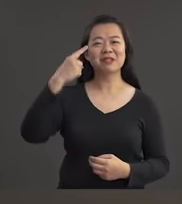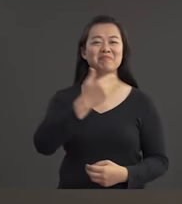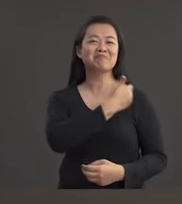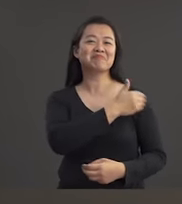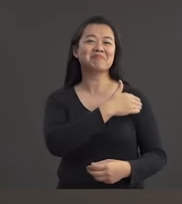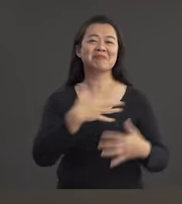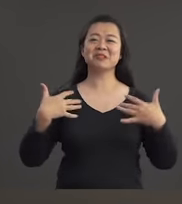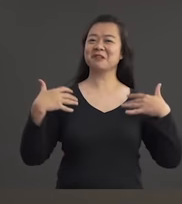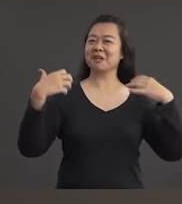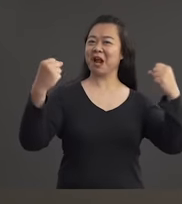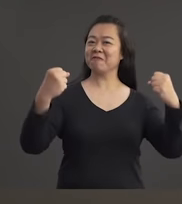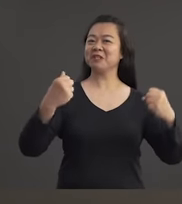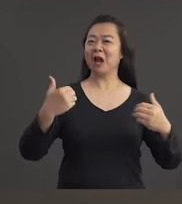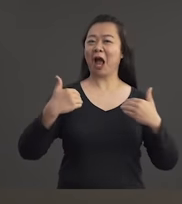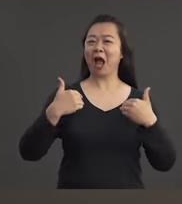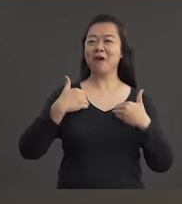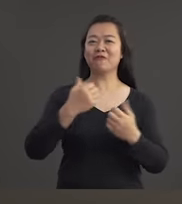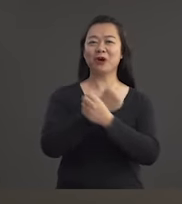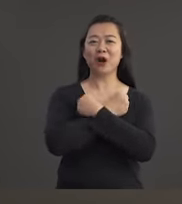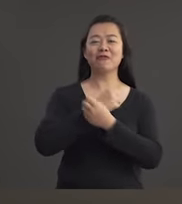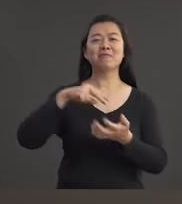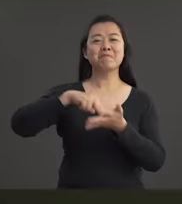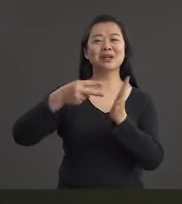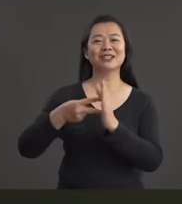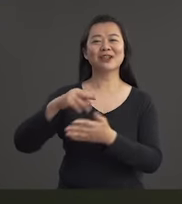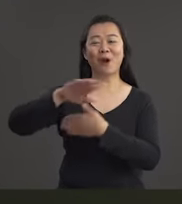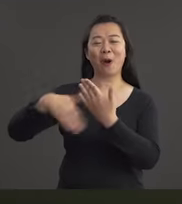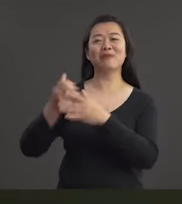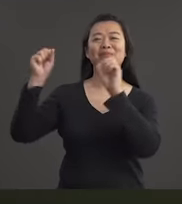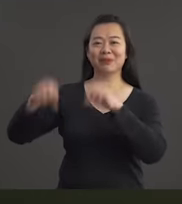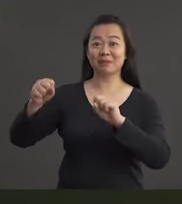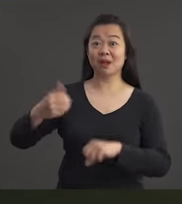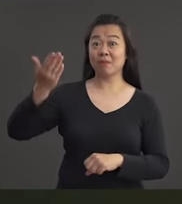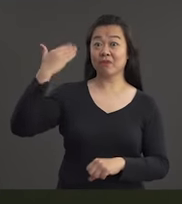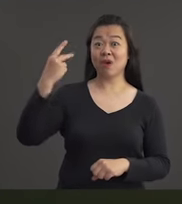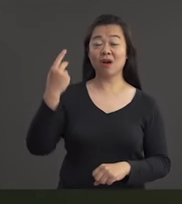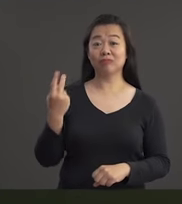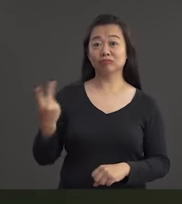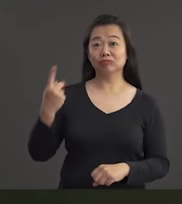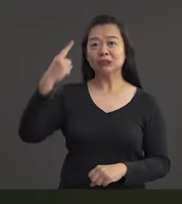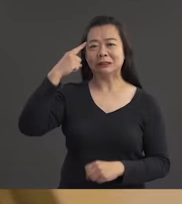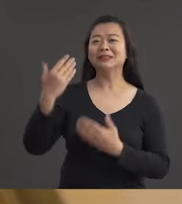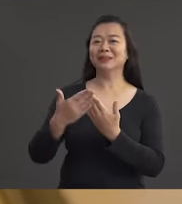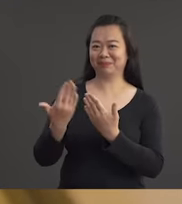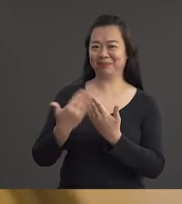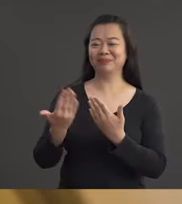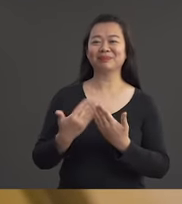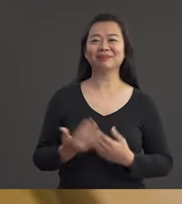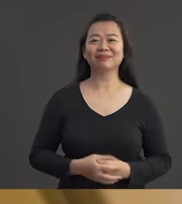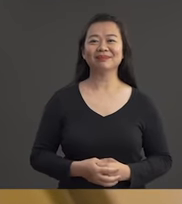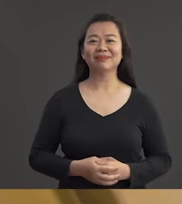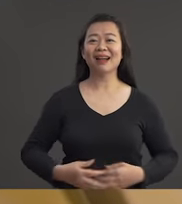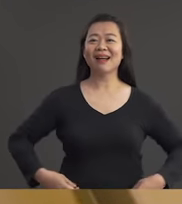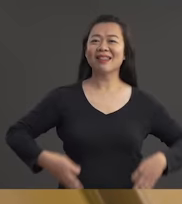were invincible and that everything was possible with love alone. How simple our minds were back then.